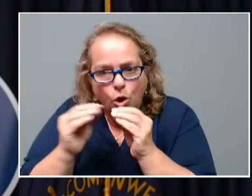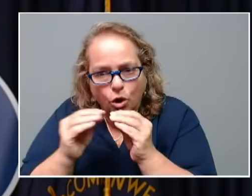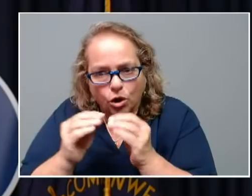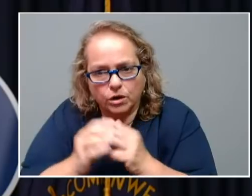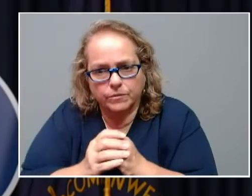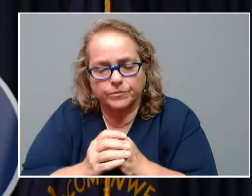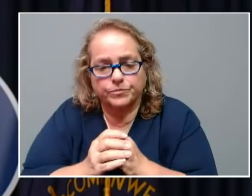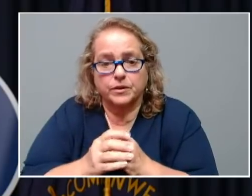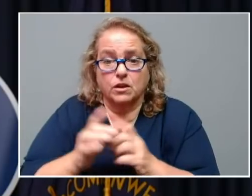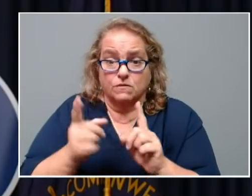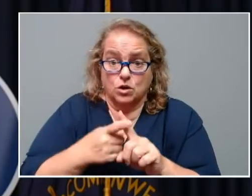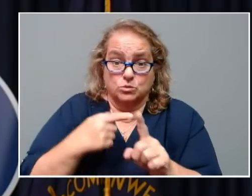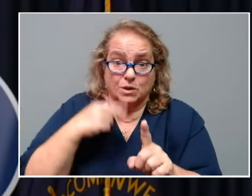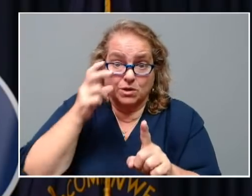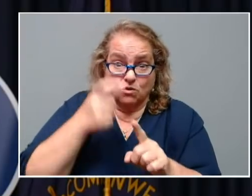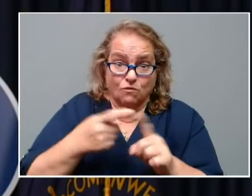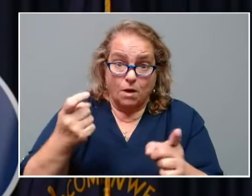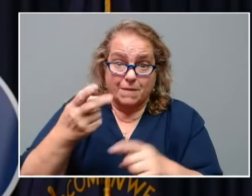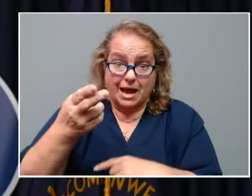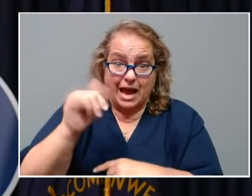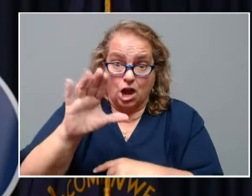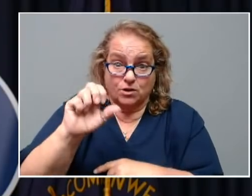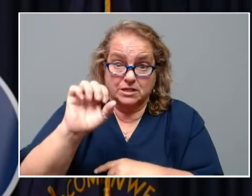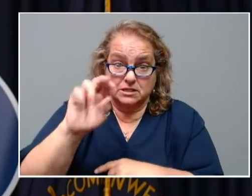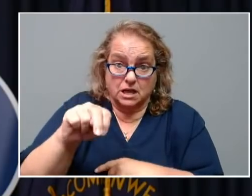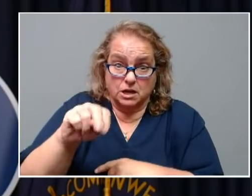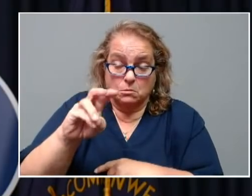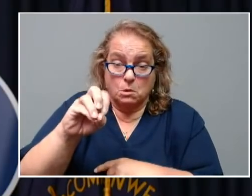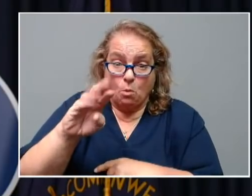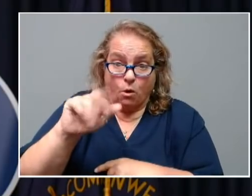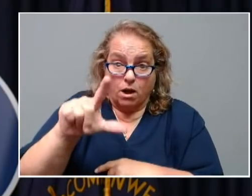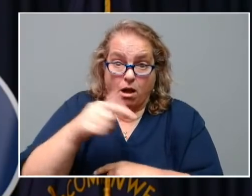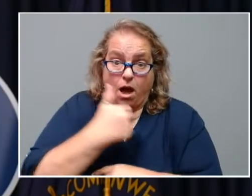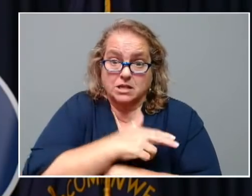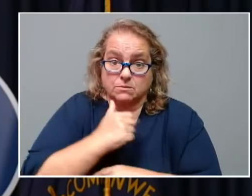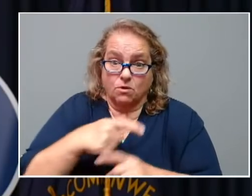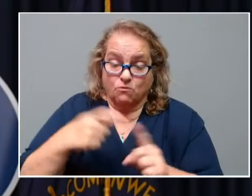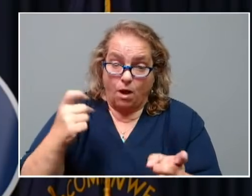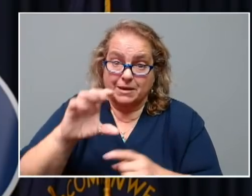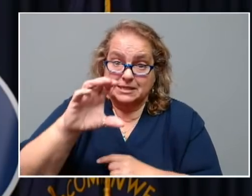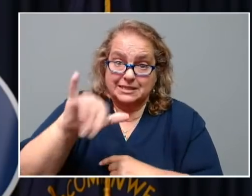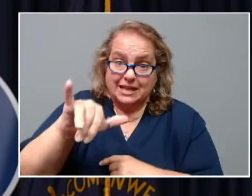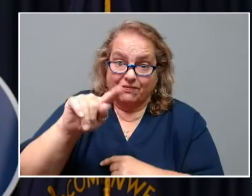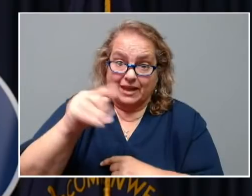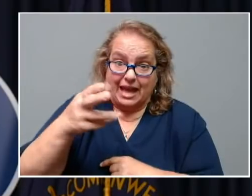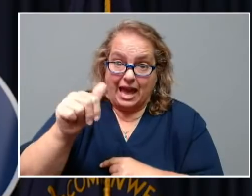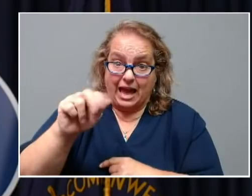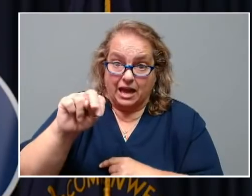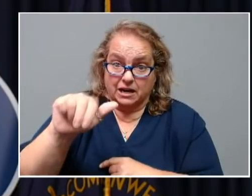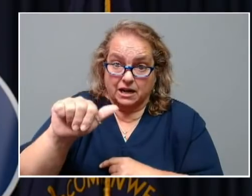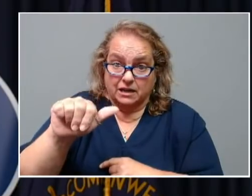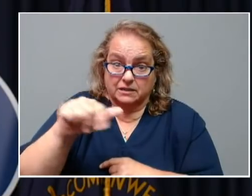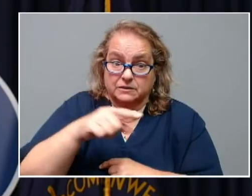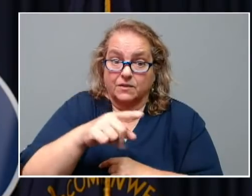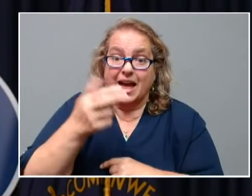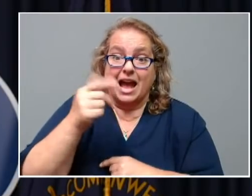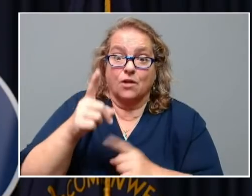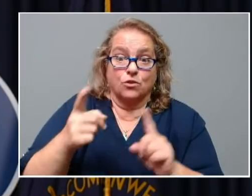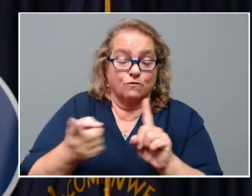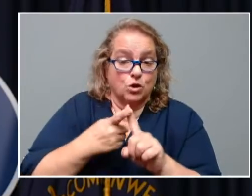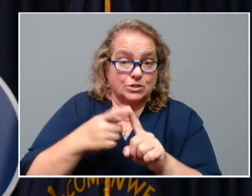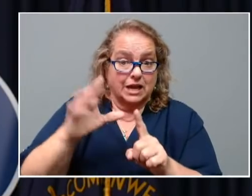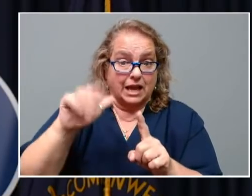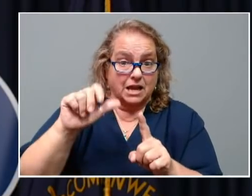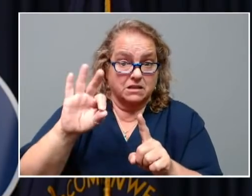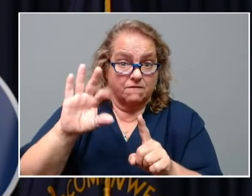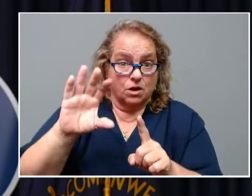Memorial Hospital in Cynthiana, one of the front lines of the pandemic. They had the very first case of COVID confirmed in